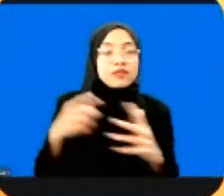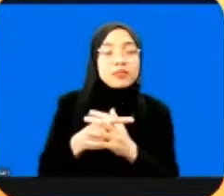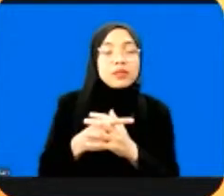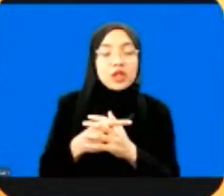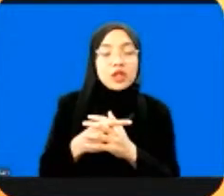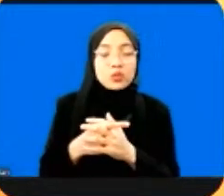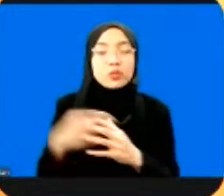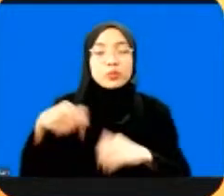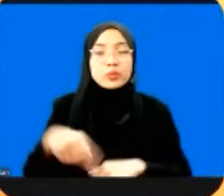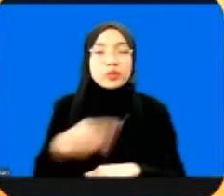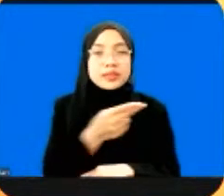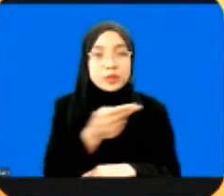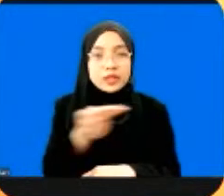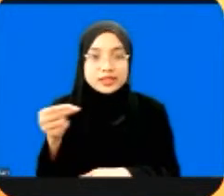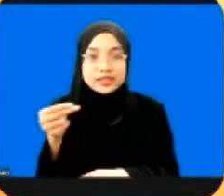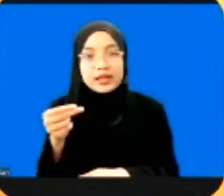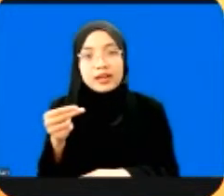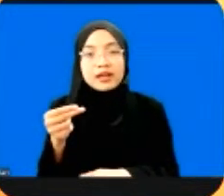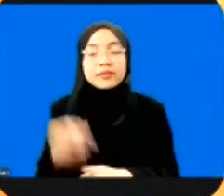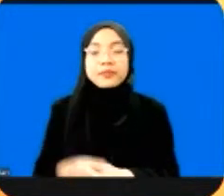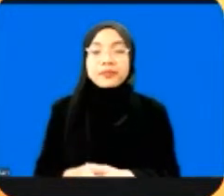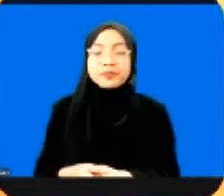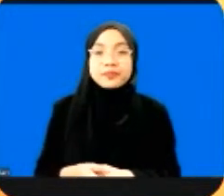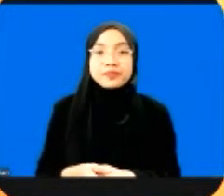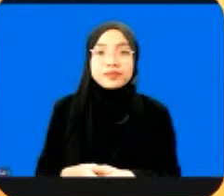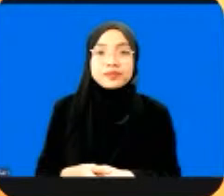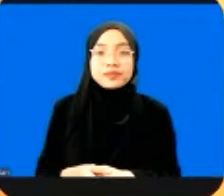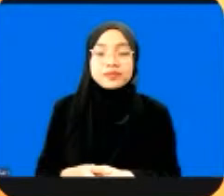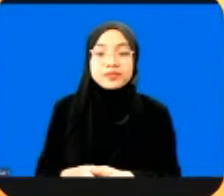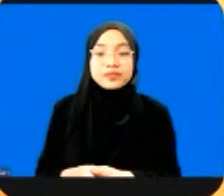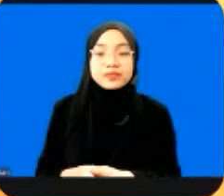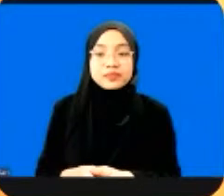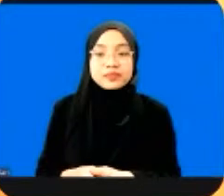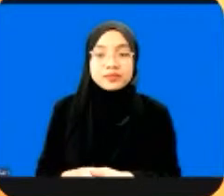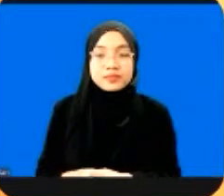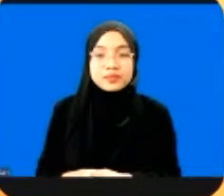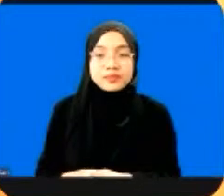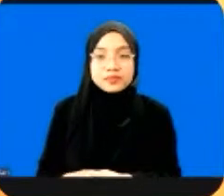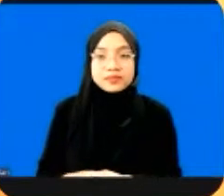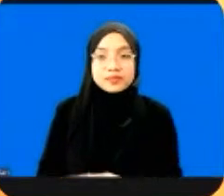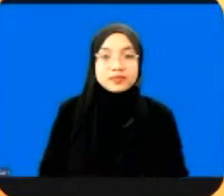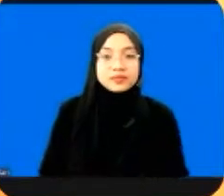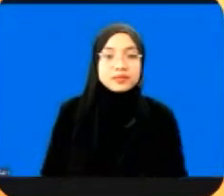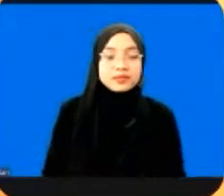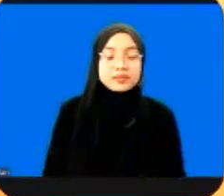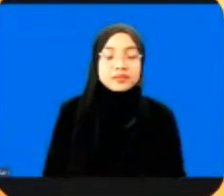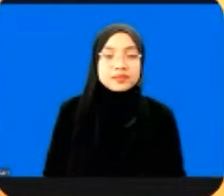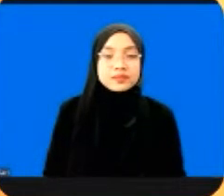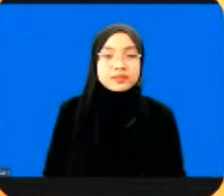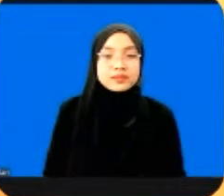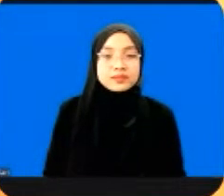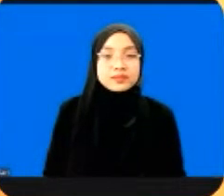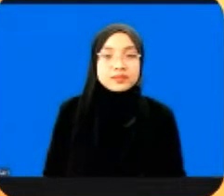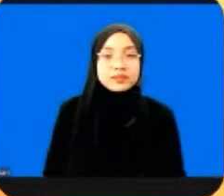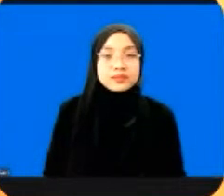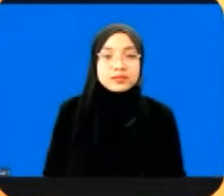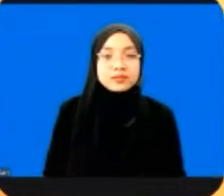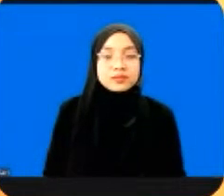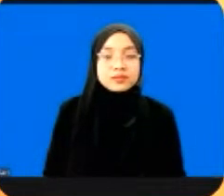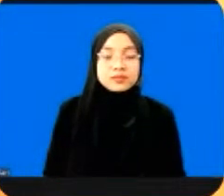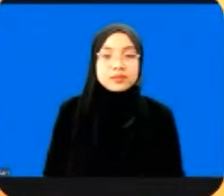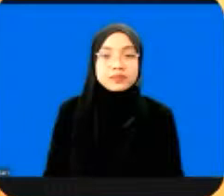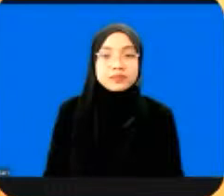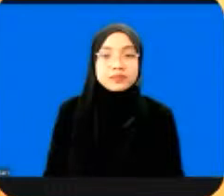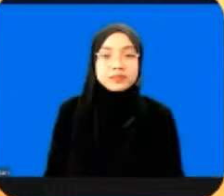they received is hoax or not. And this is very